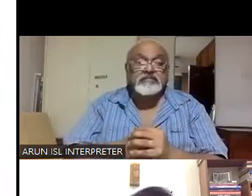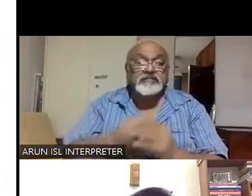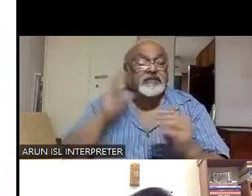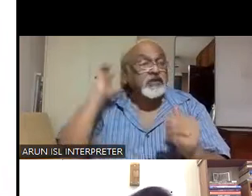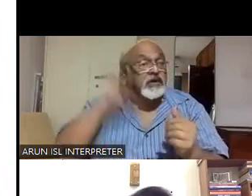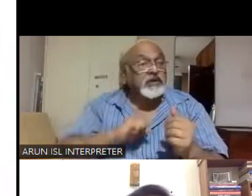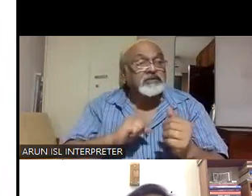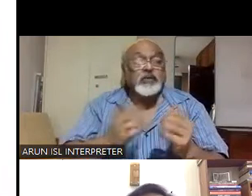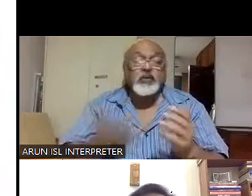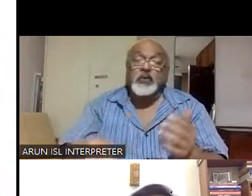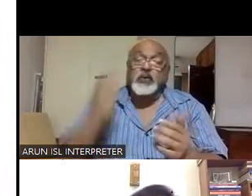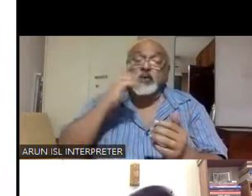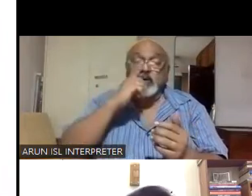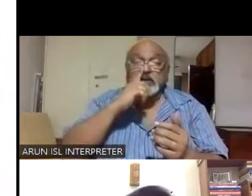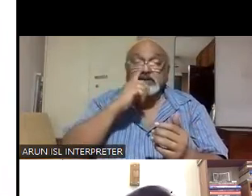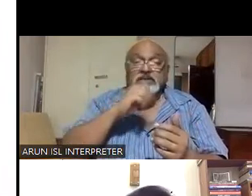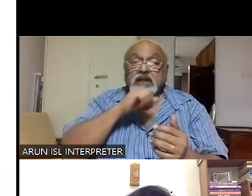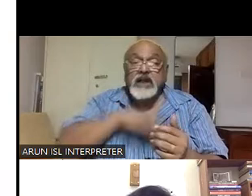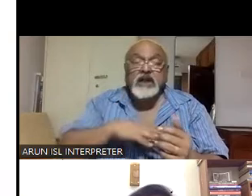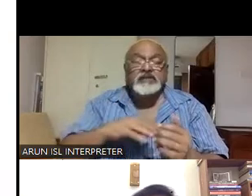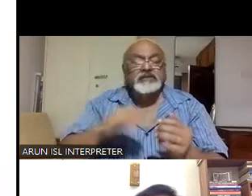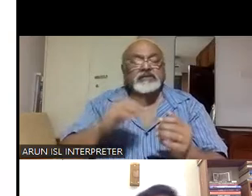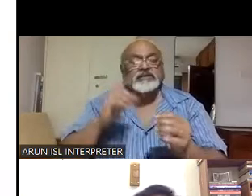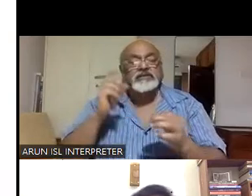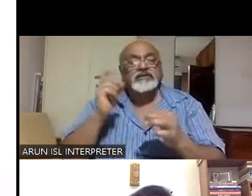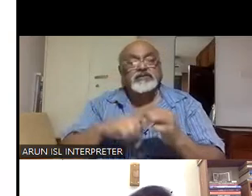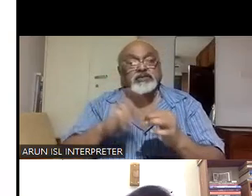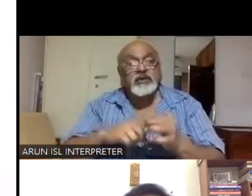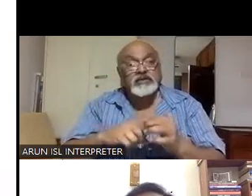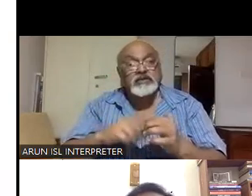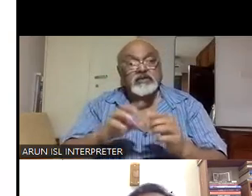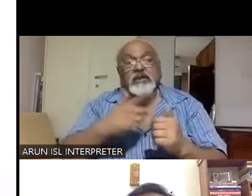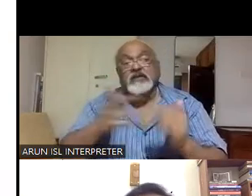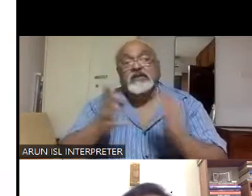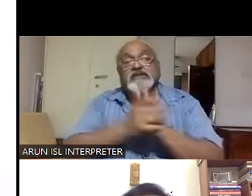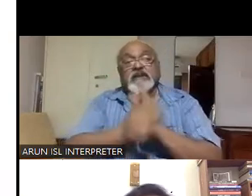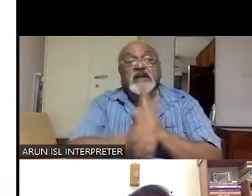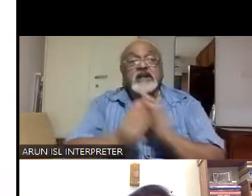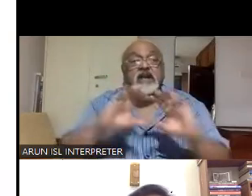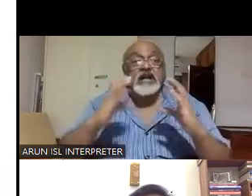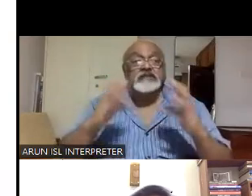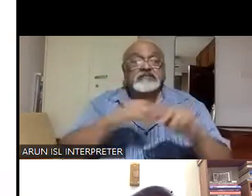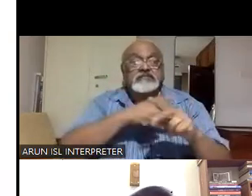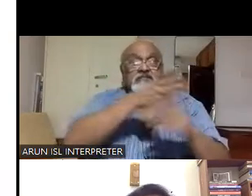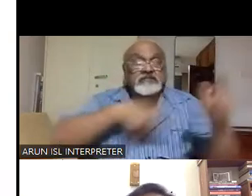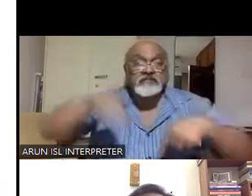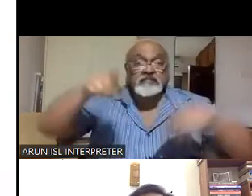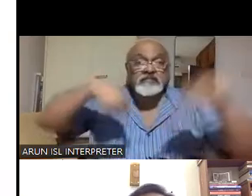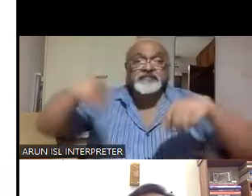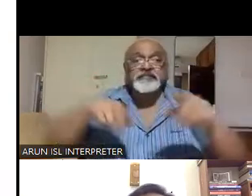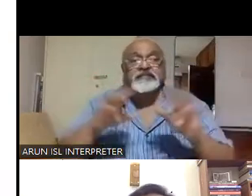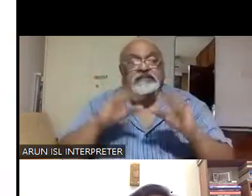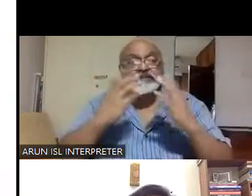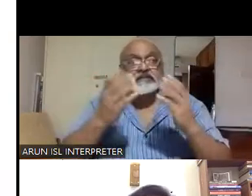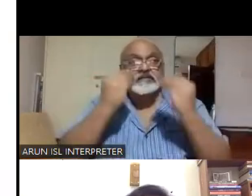more number of young women with disabilities are taking various skill development courses. More number of them